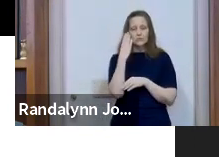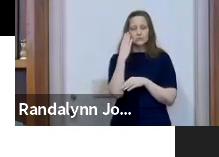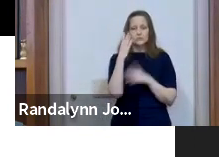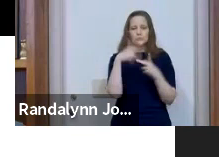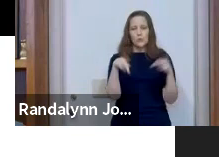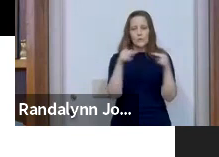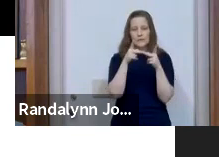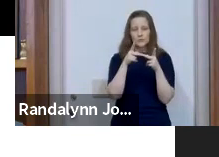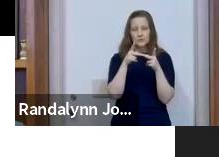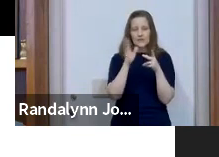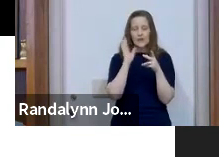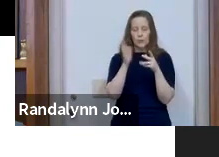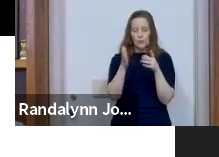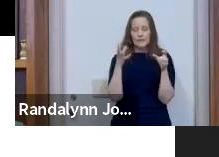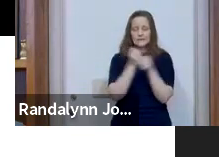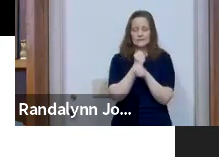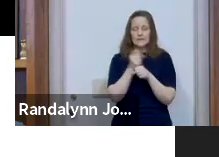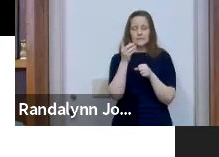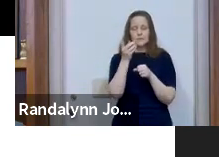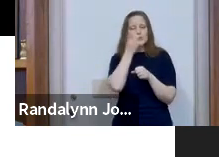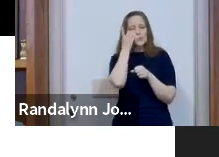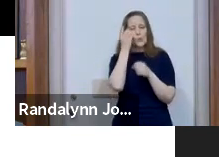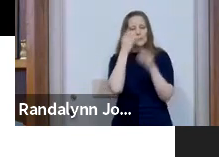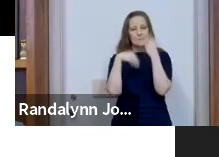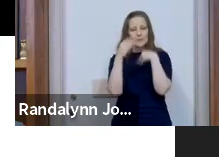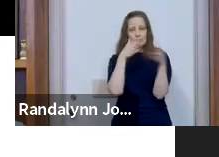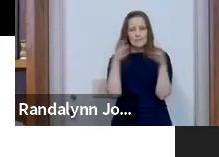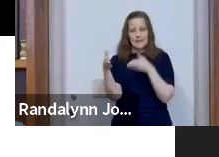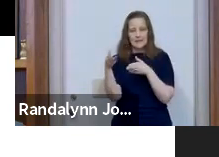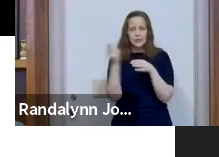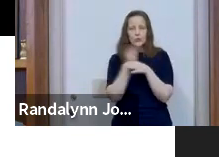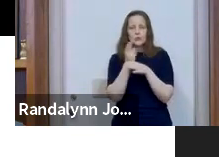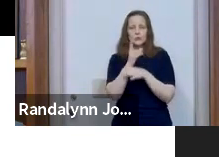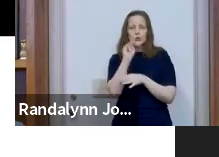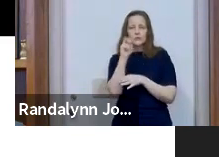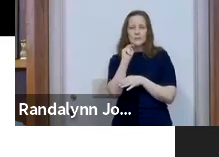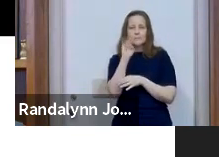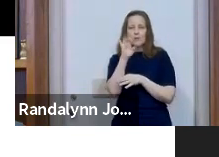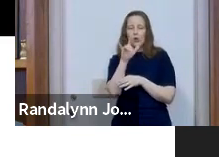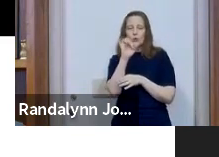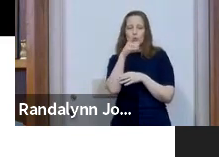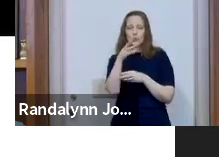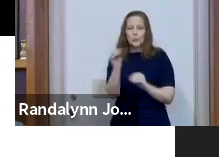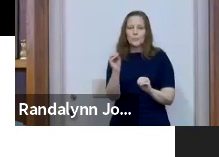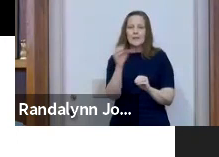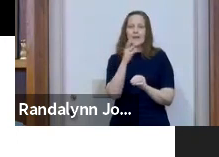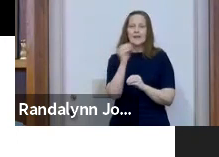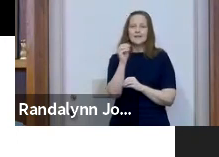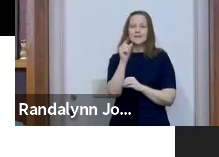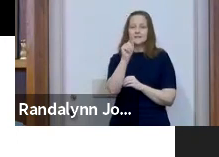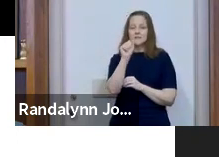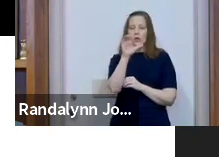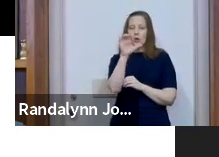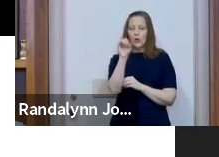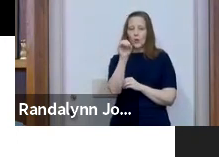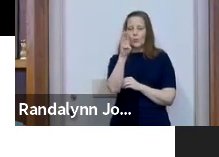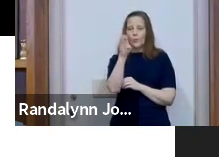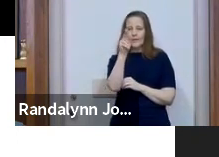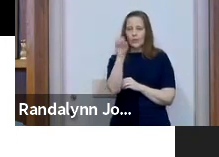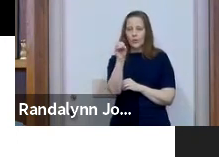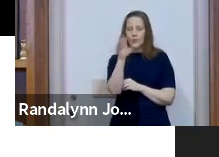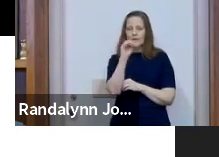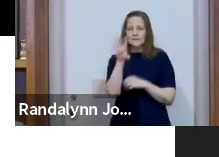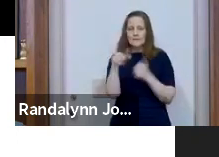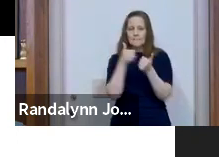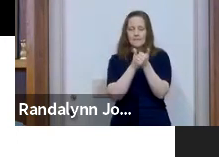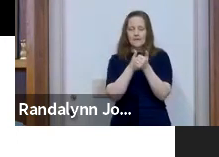options. They will accept residential meal plan. We'll use the Union Ballroom for that, as well as Taco Bueno as a backup location.